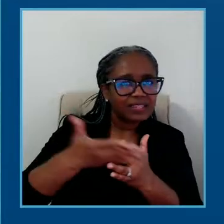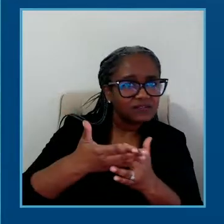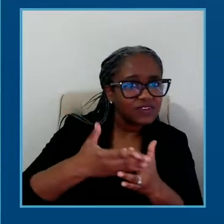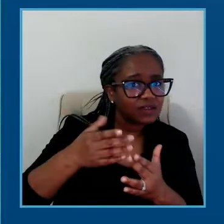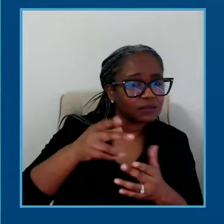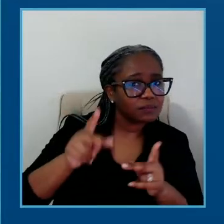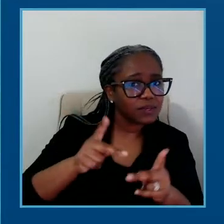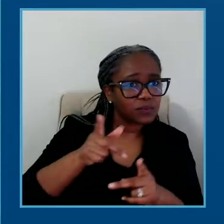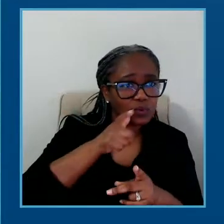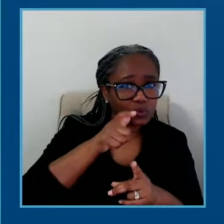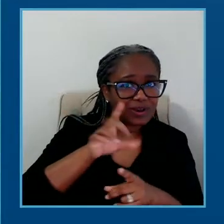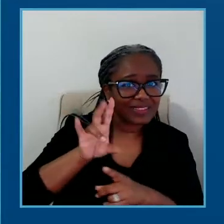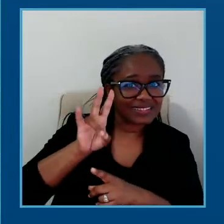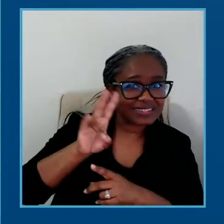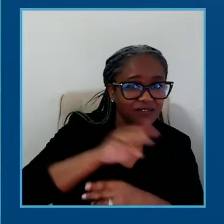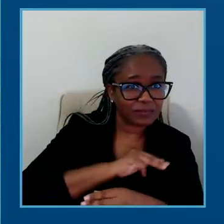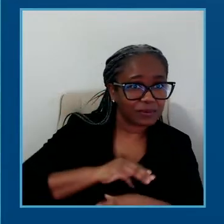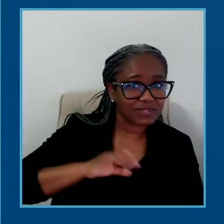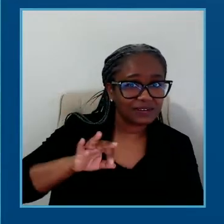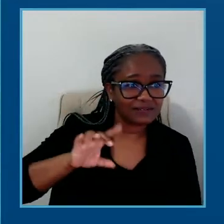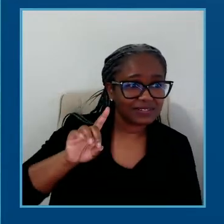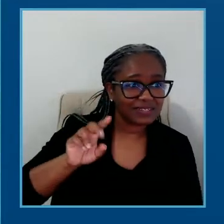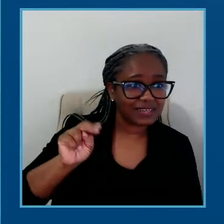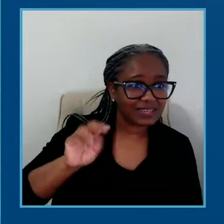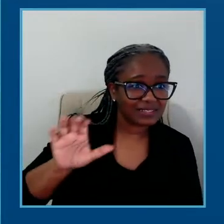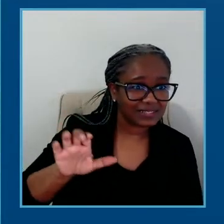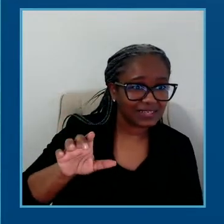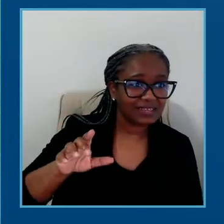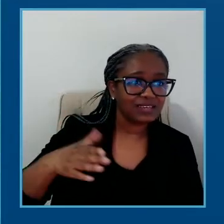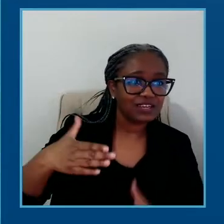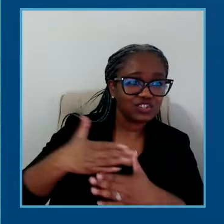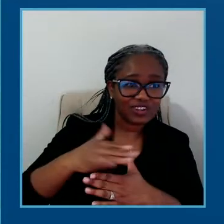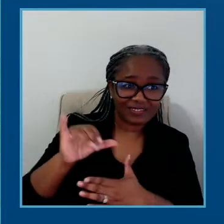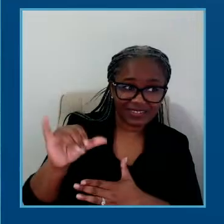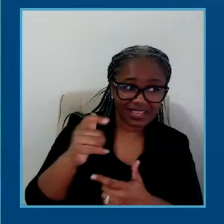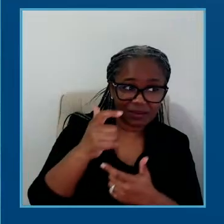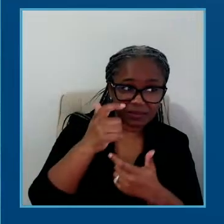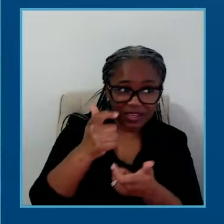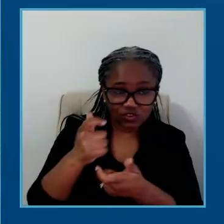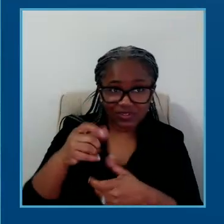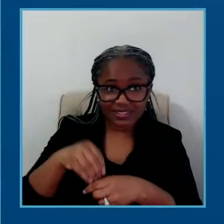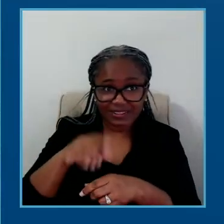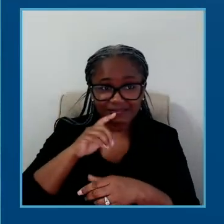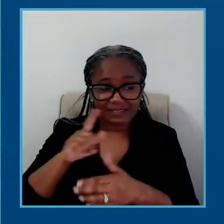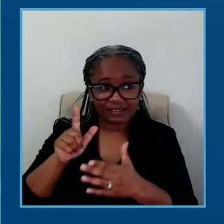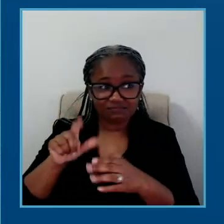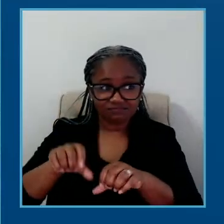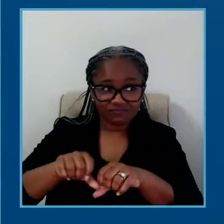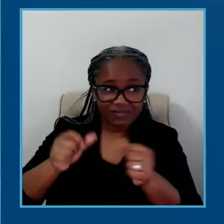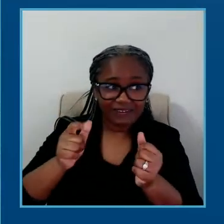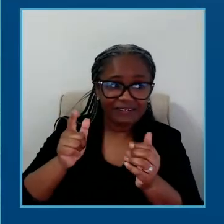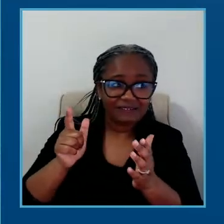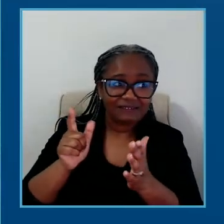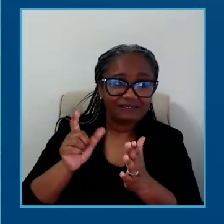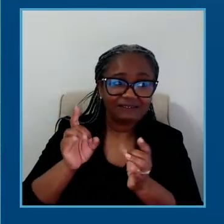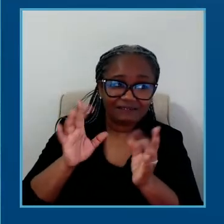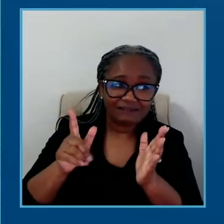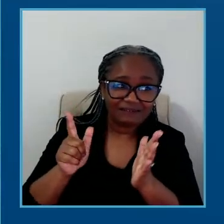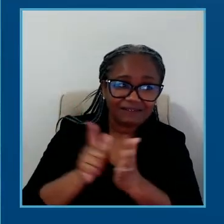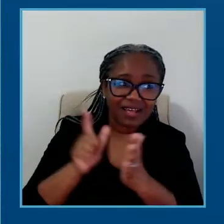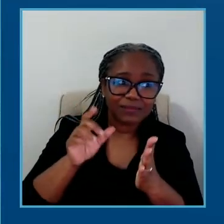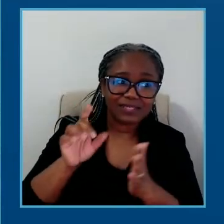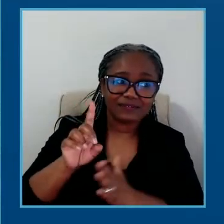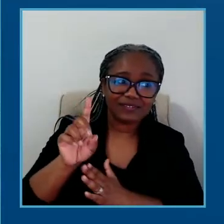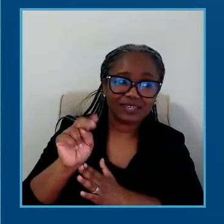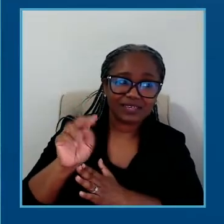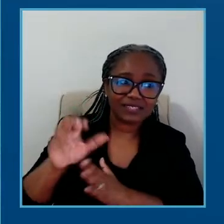violation of the DNC's rules, the charter, the fundamental principles of parliamentary law, and the basic right